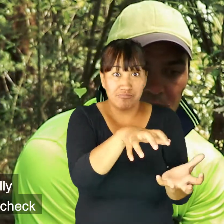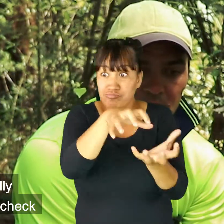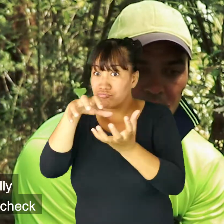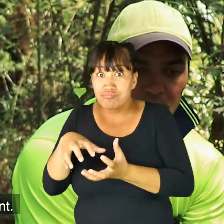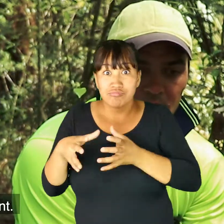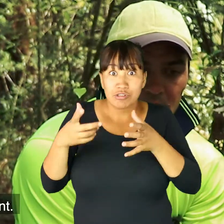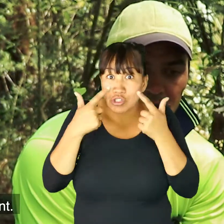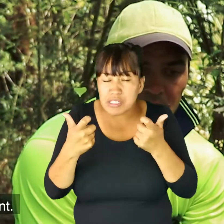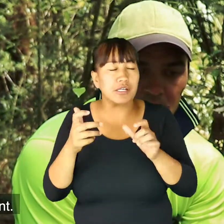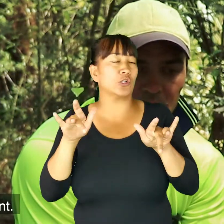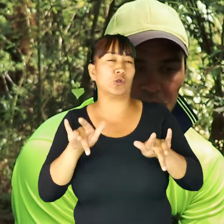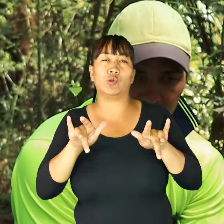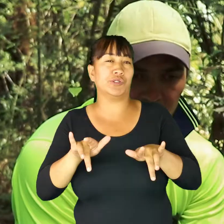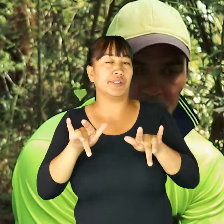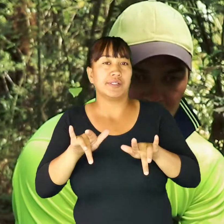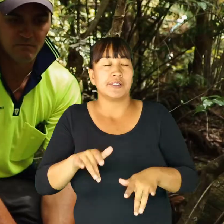to check on her at this point.